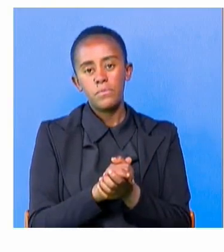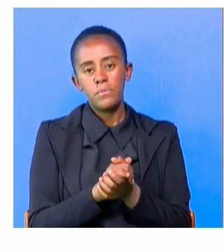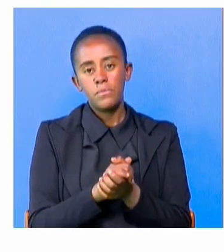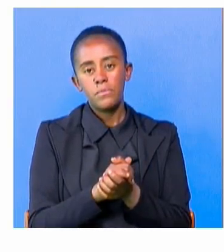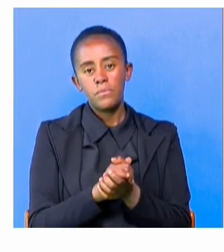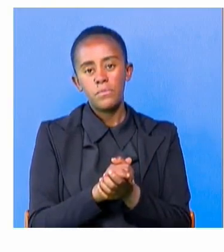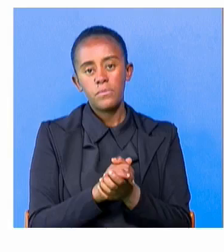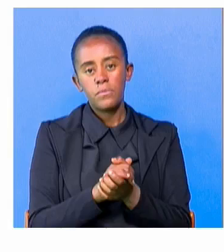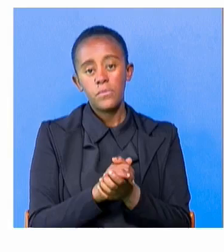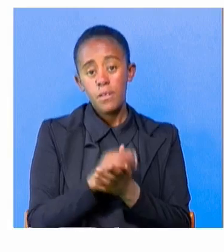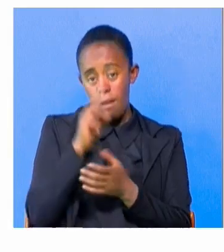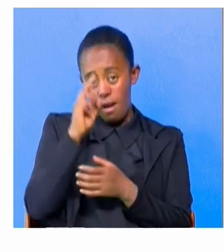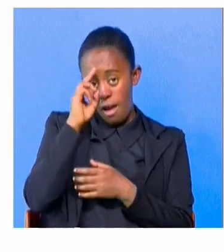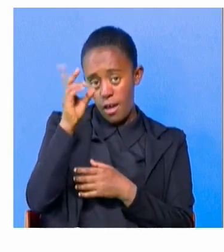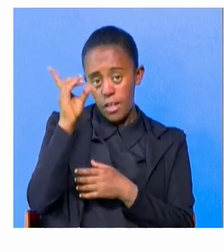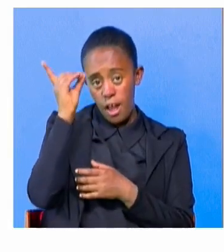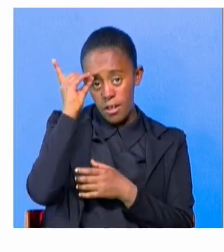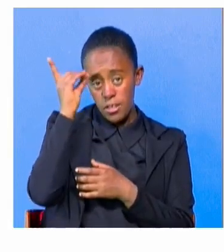Simply, hi, Danny,